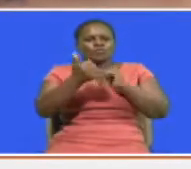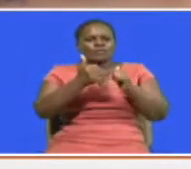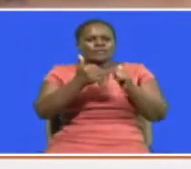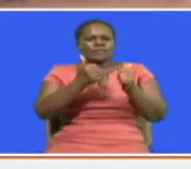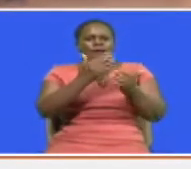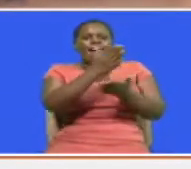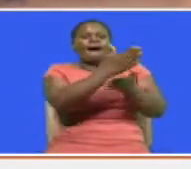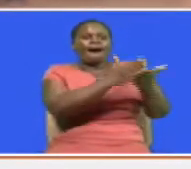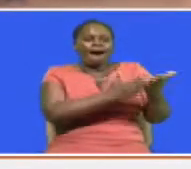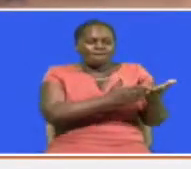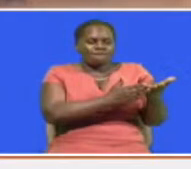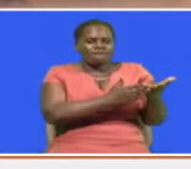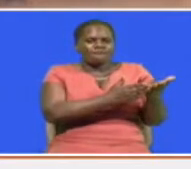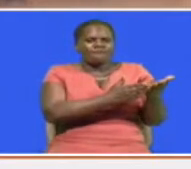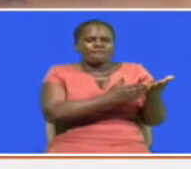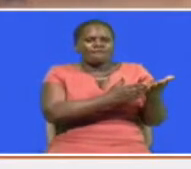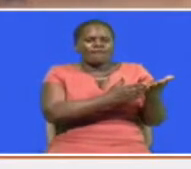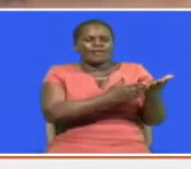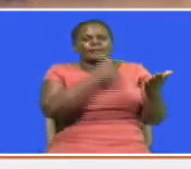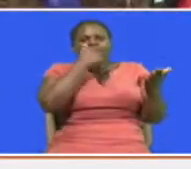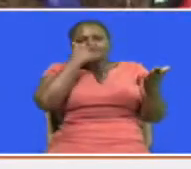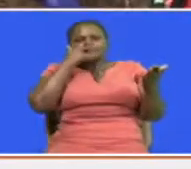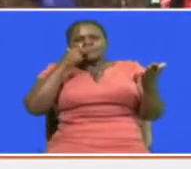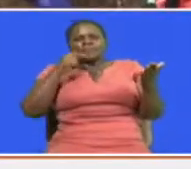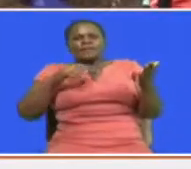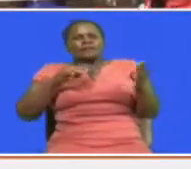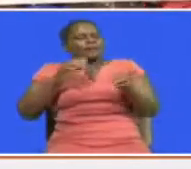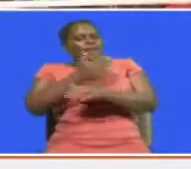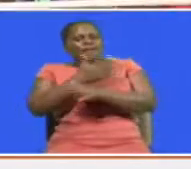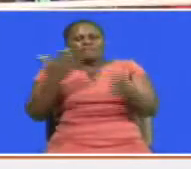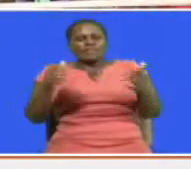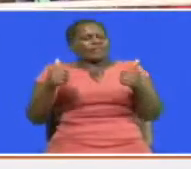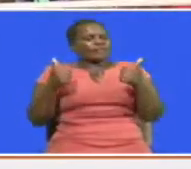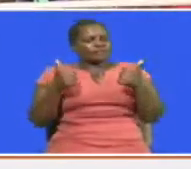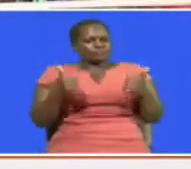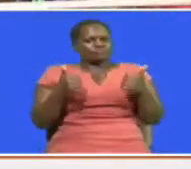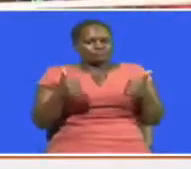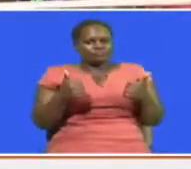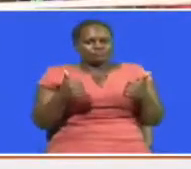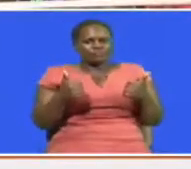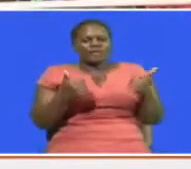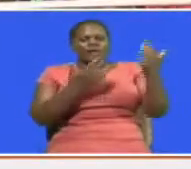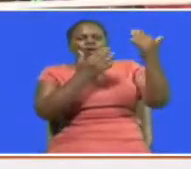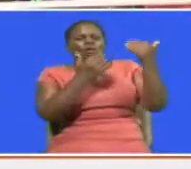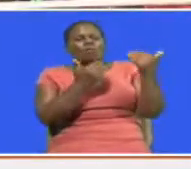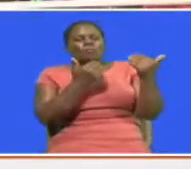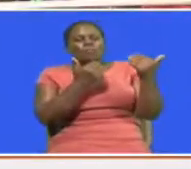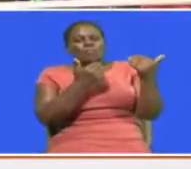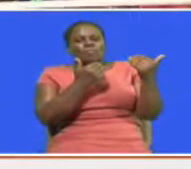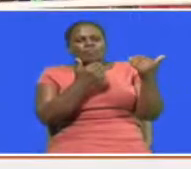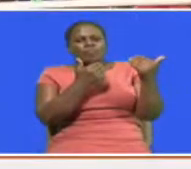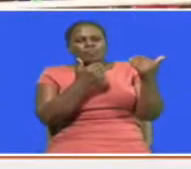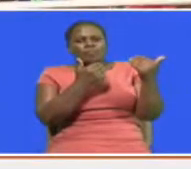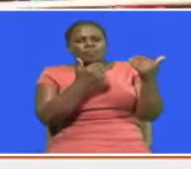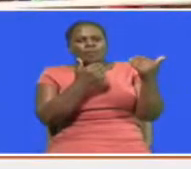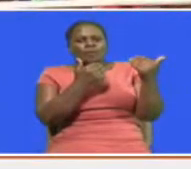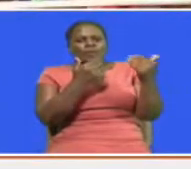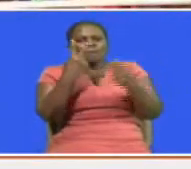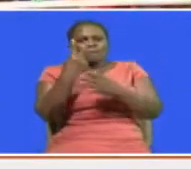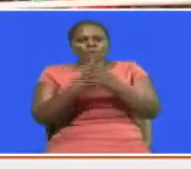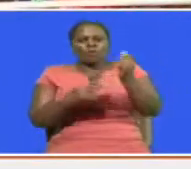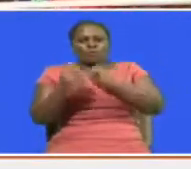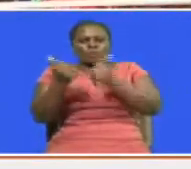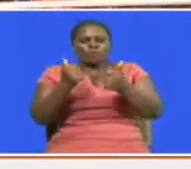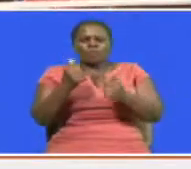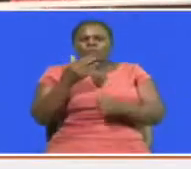semis, which will play on Friday. And everything is going right. Yeah, and I hope winning both semis